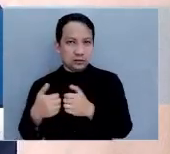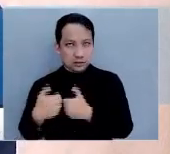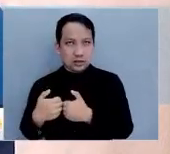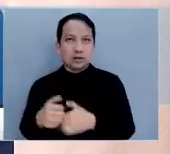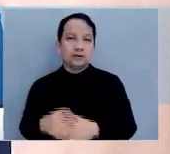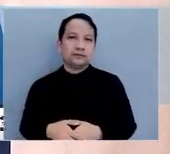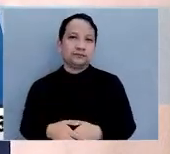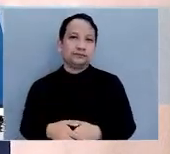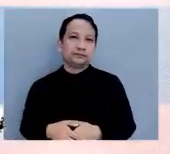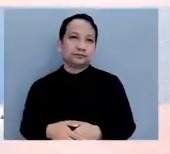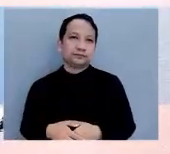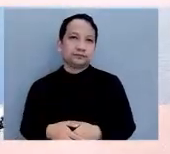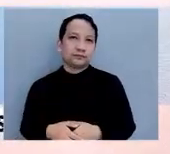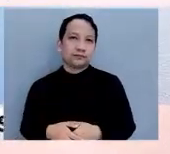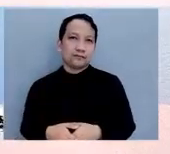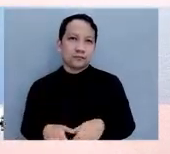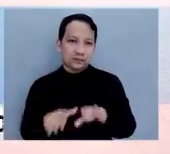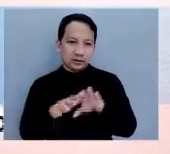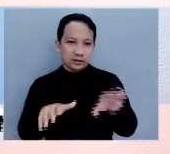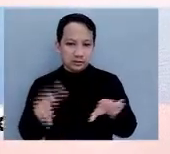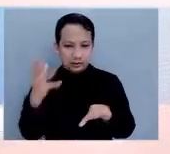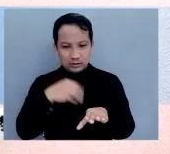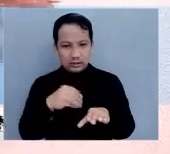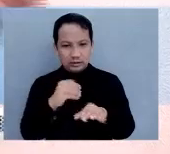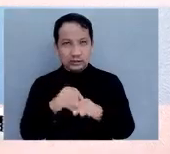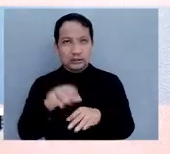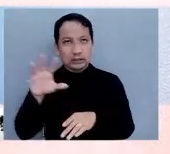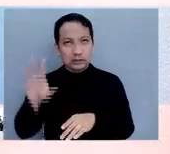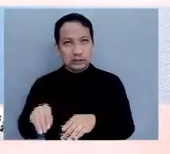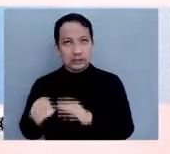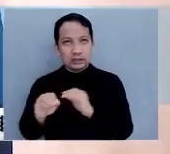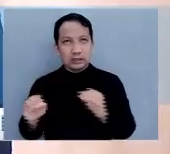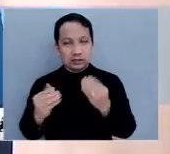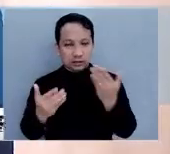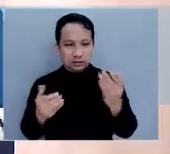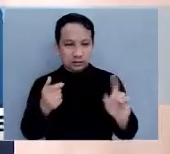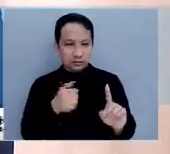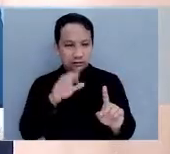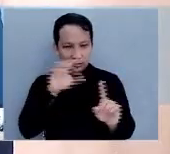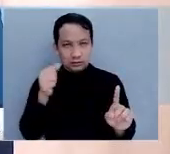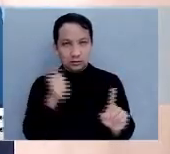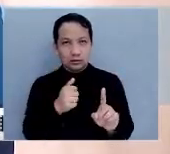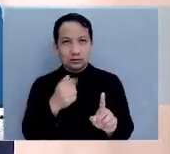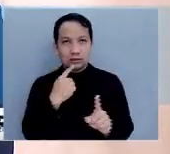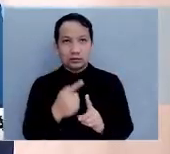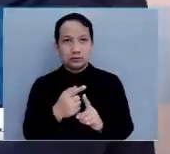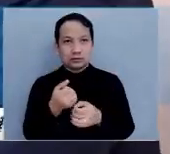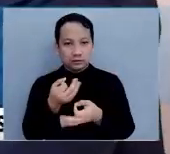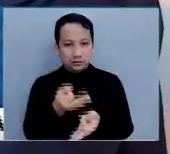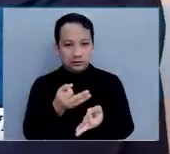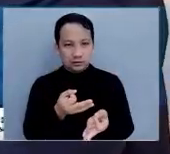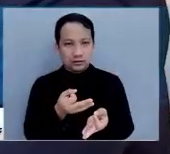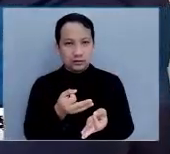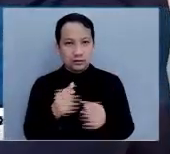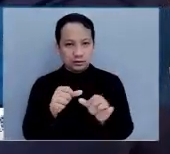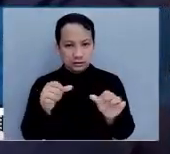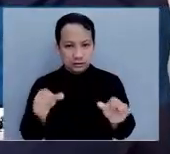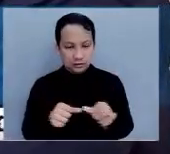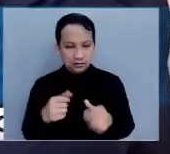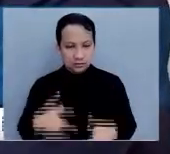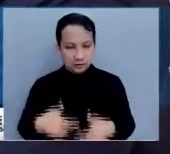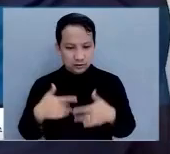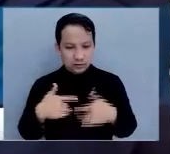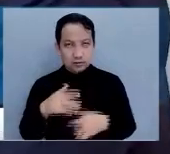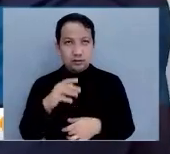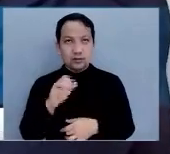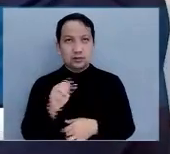ang naririnig ko sa'yo, hindi siya mutually exclusive. Yes. Kumbaga, pwede pang ma-feed nung isang area ng buhay mo,